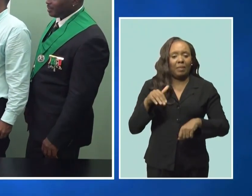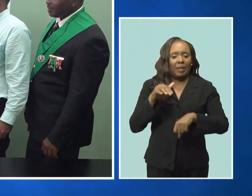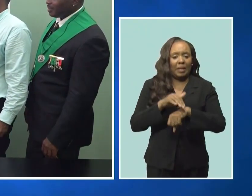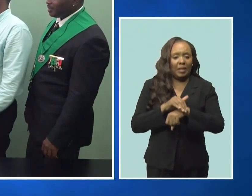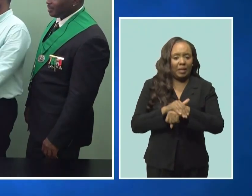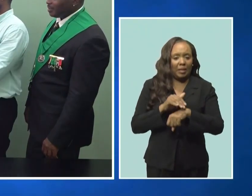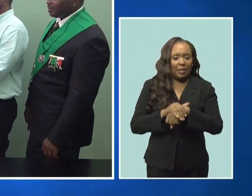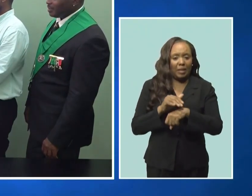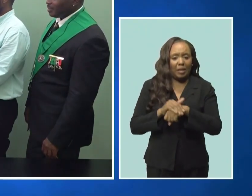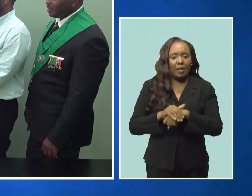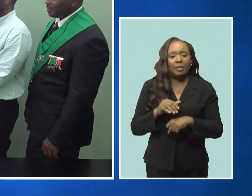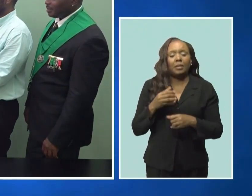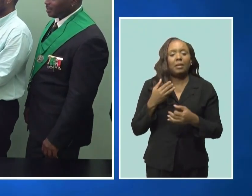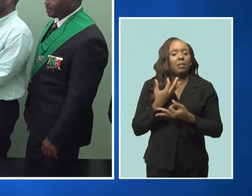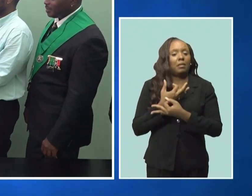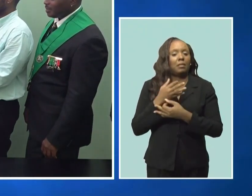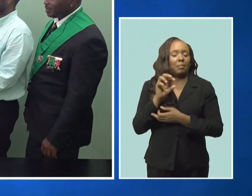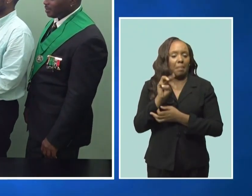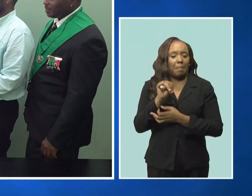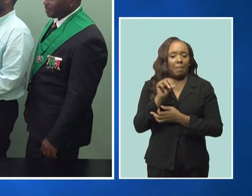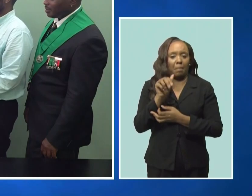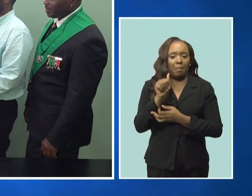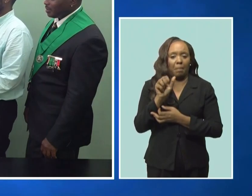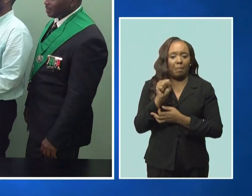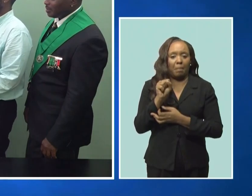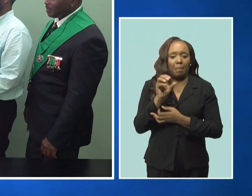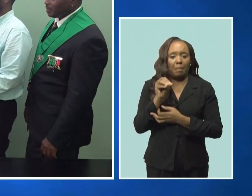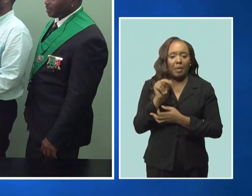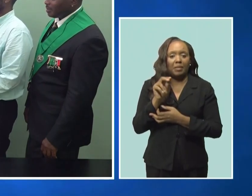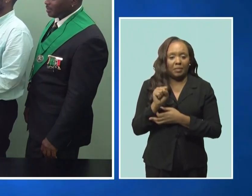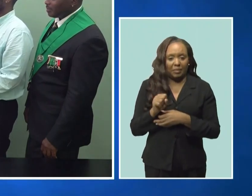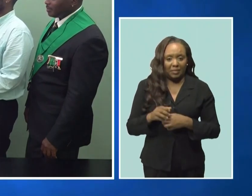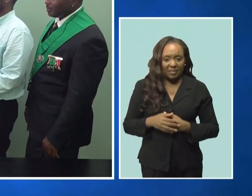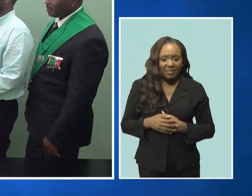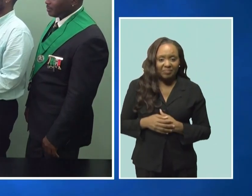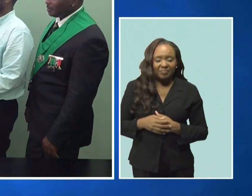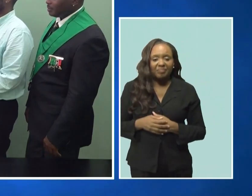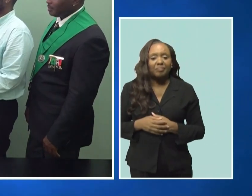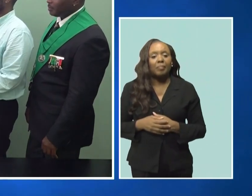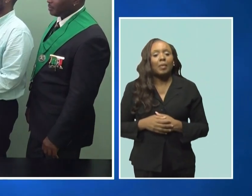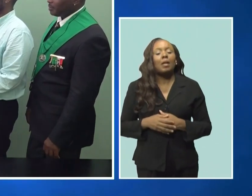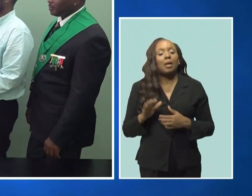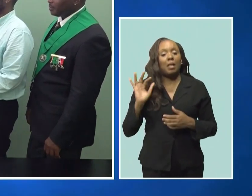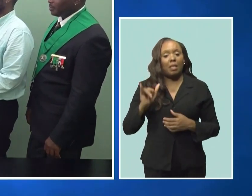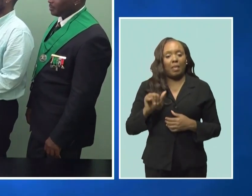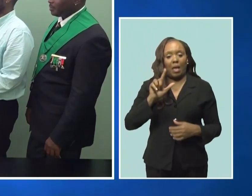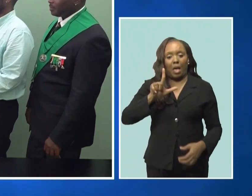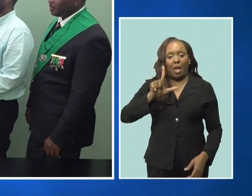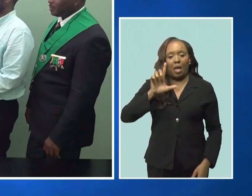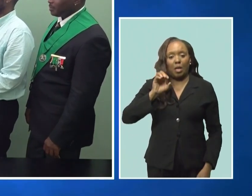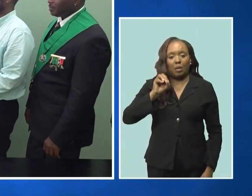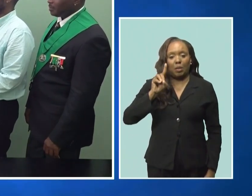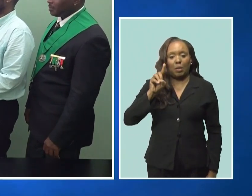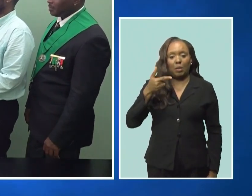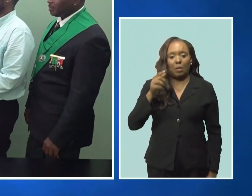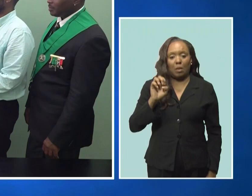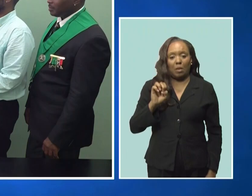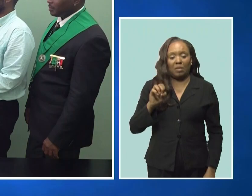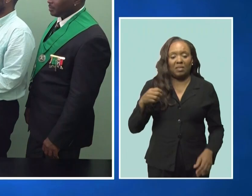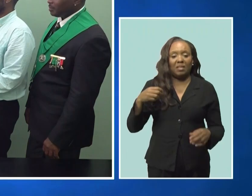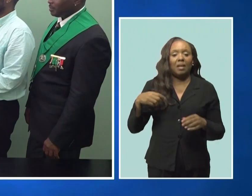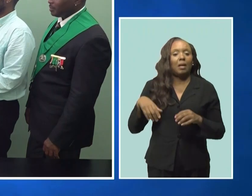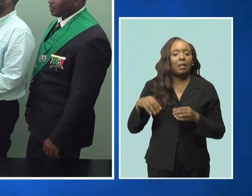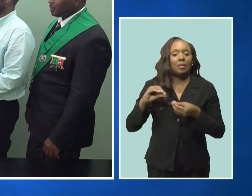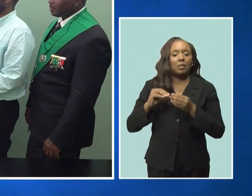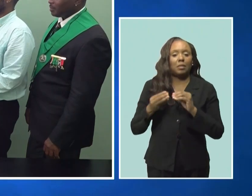of the Freemasons in Barbados. The gesture is a means of the Valley Council Lodge number 229, fulfilling one of